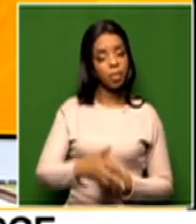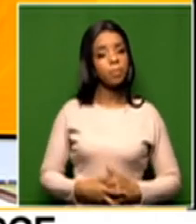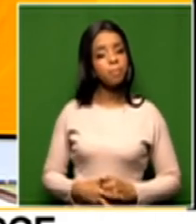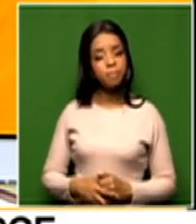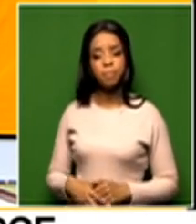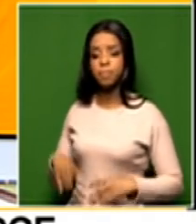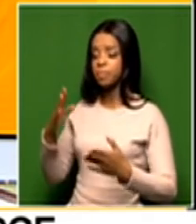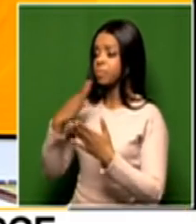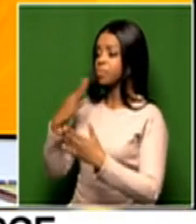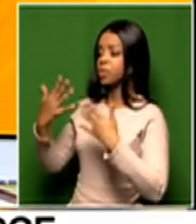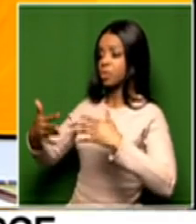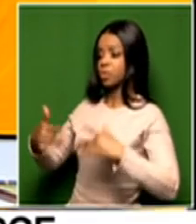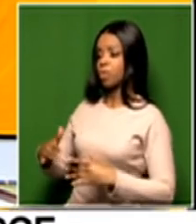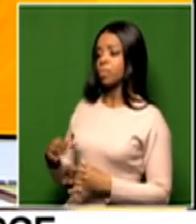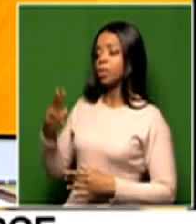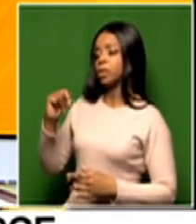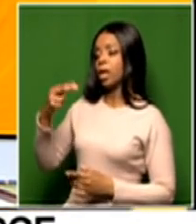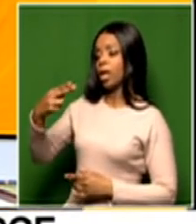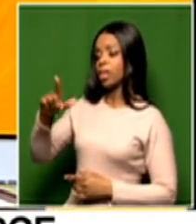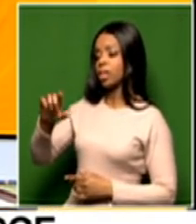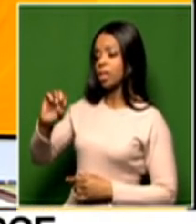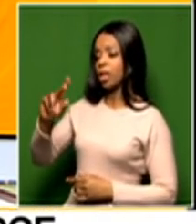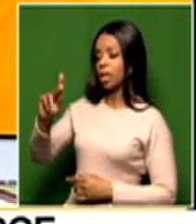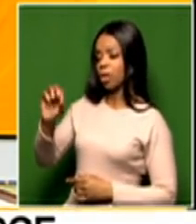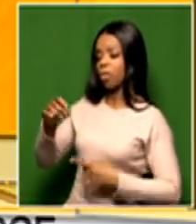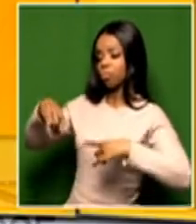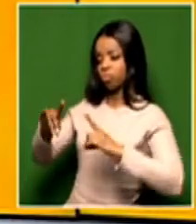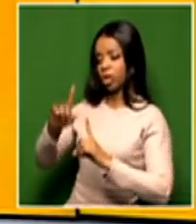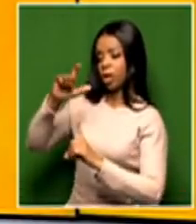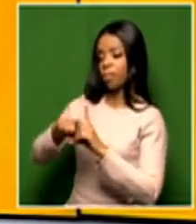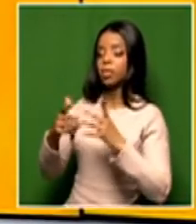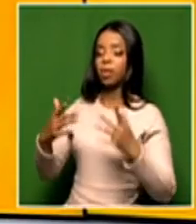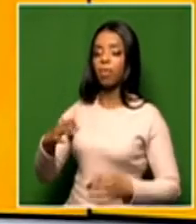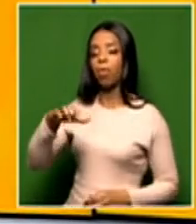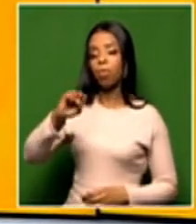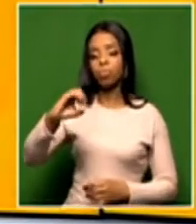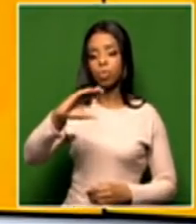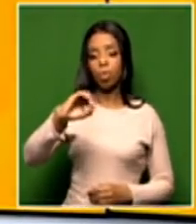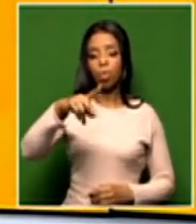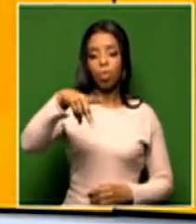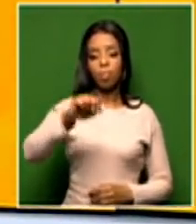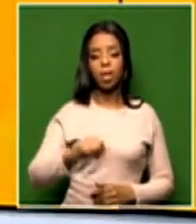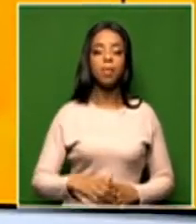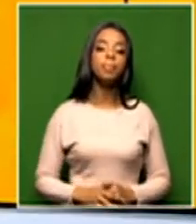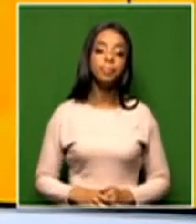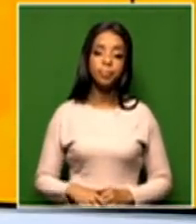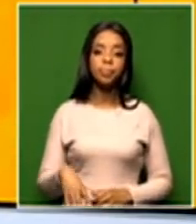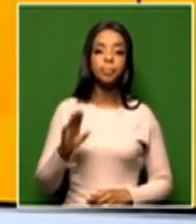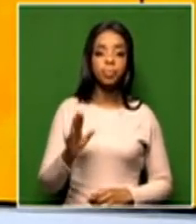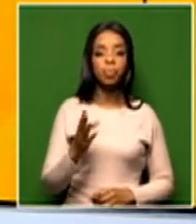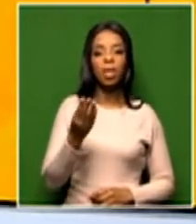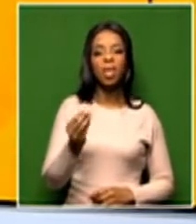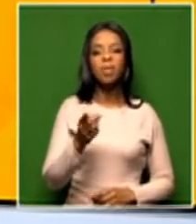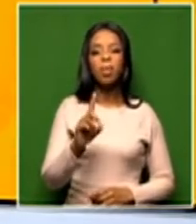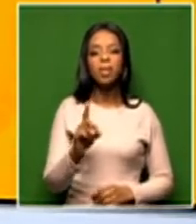us, the chairperson of SCOPA. Pleasure commenting on the Beitbridge border conundrum after 3